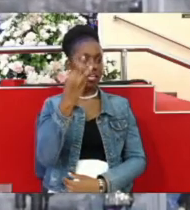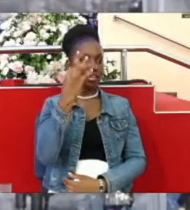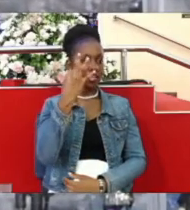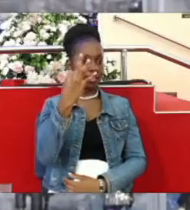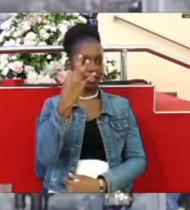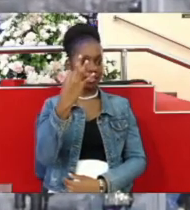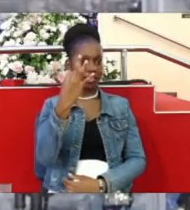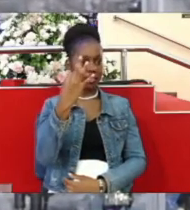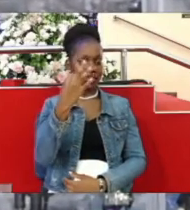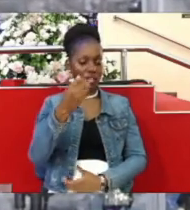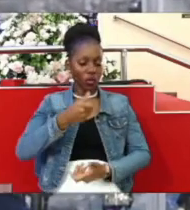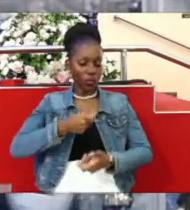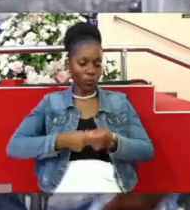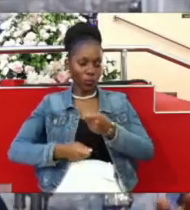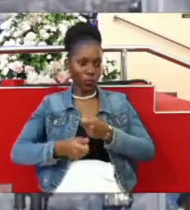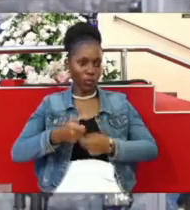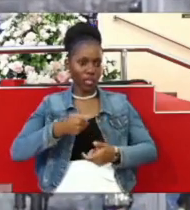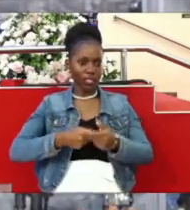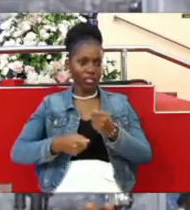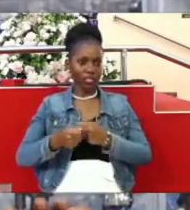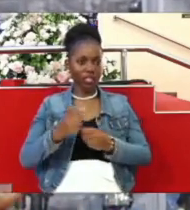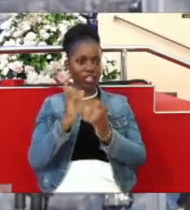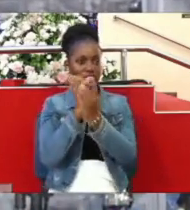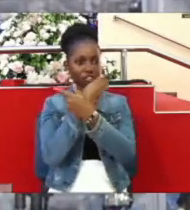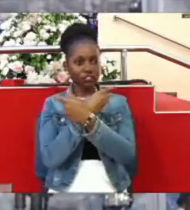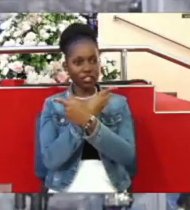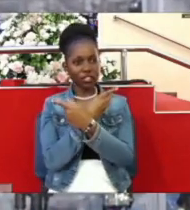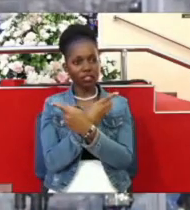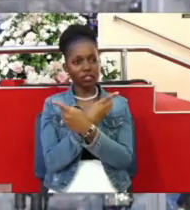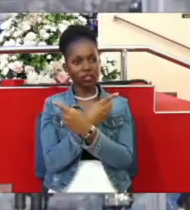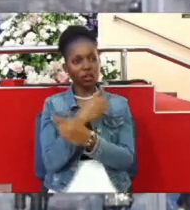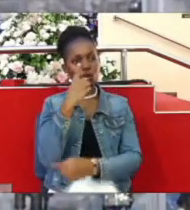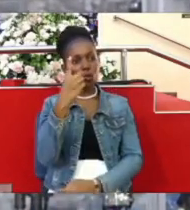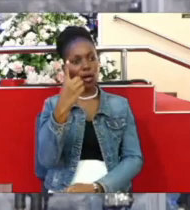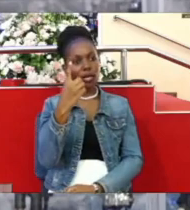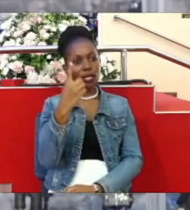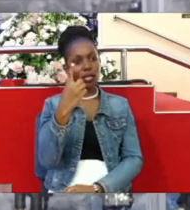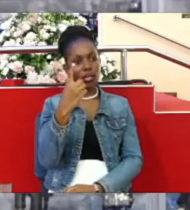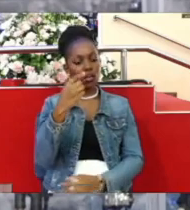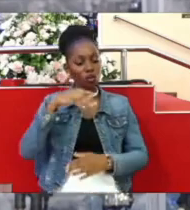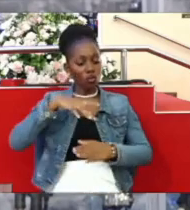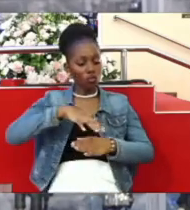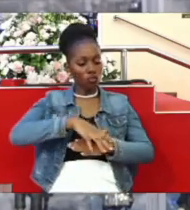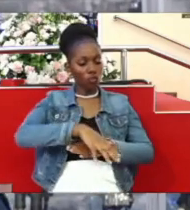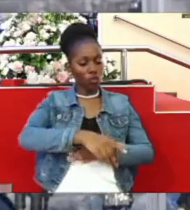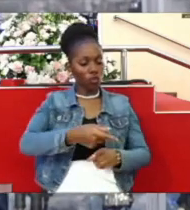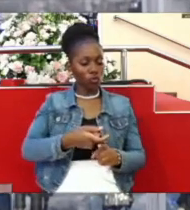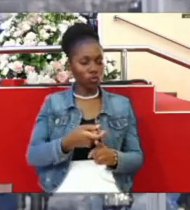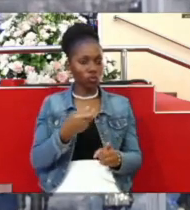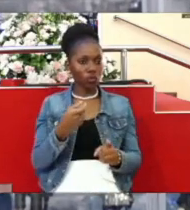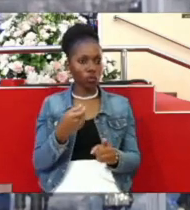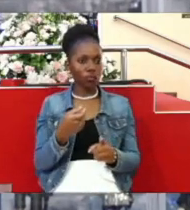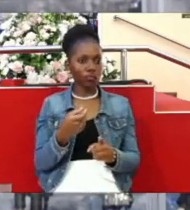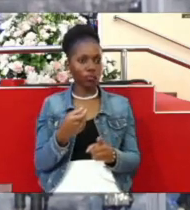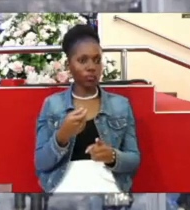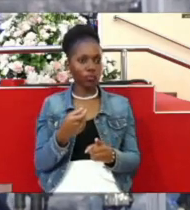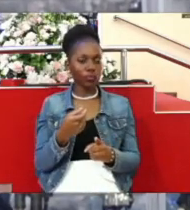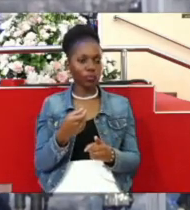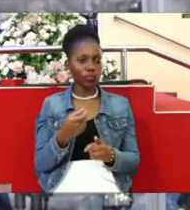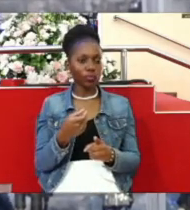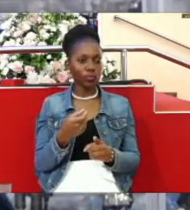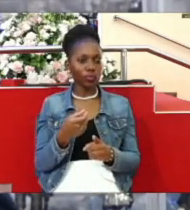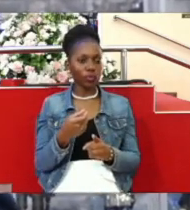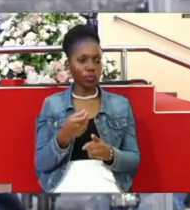found naturally flowing out of the ground. Ambavyo vinatoka tunaziona katika maisha yetu. We call them natural